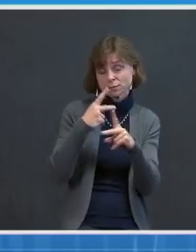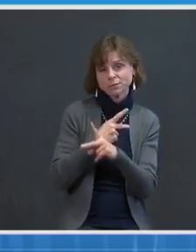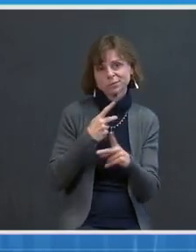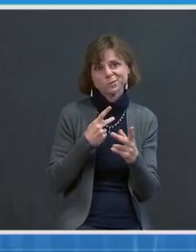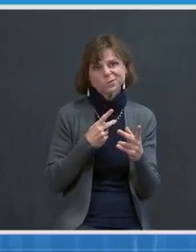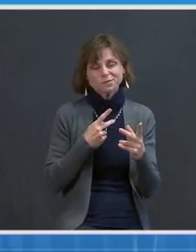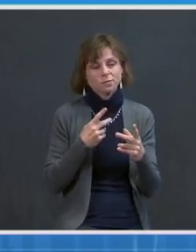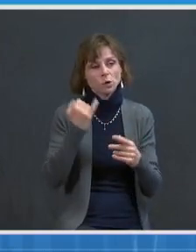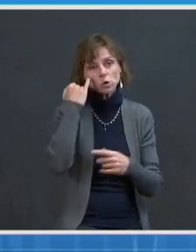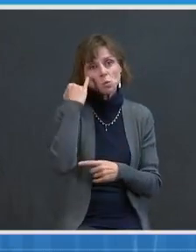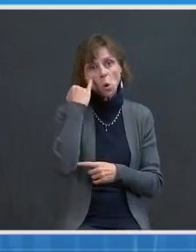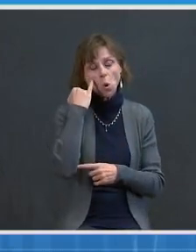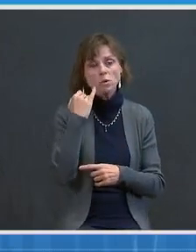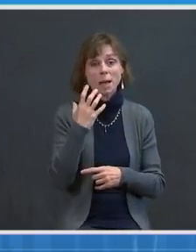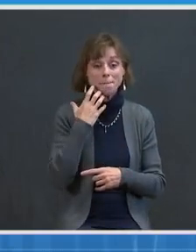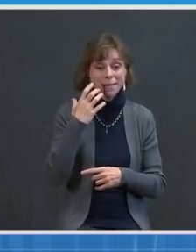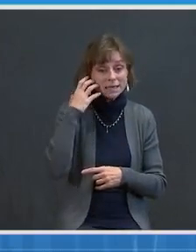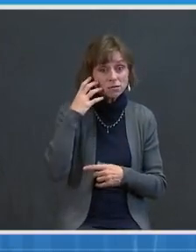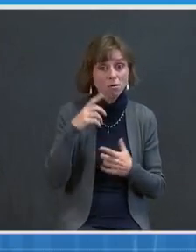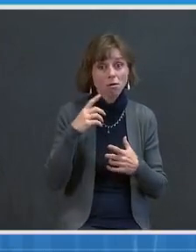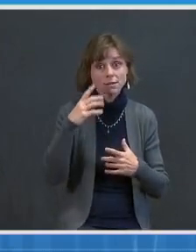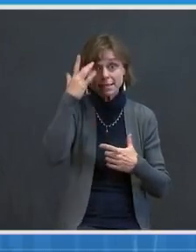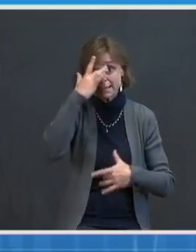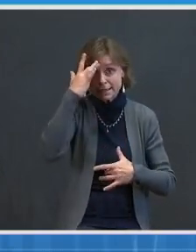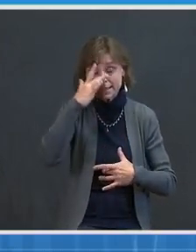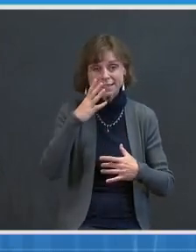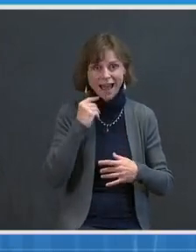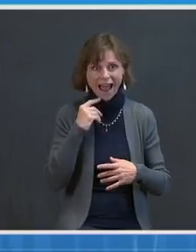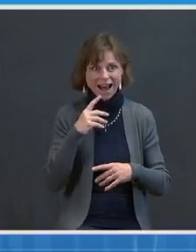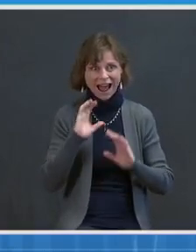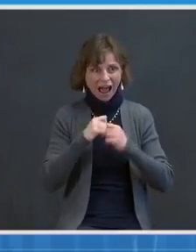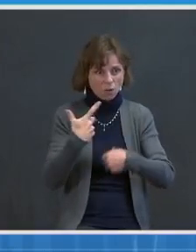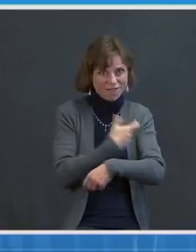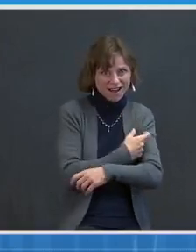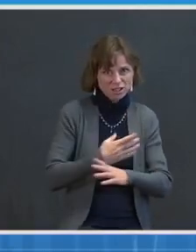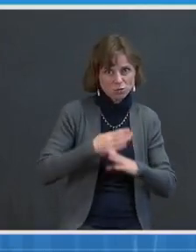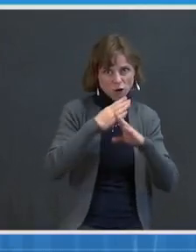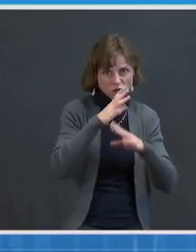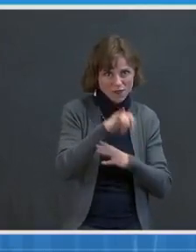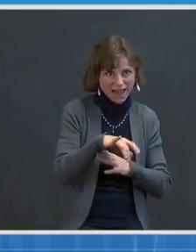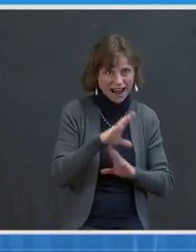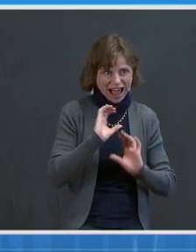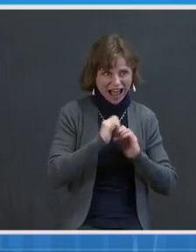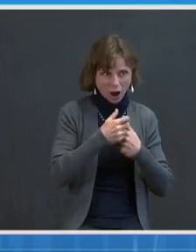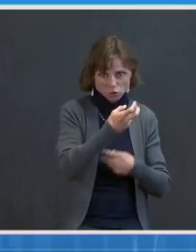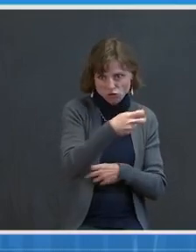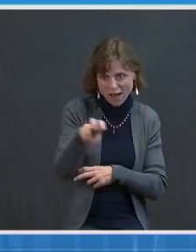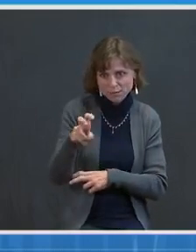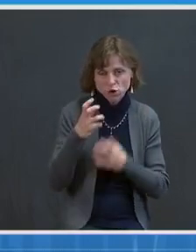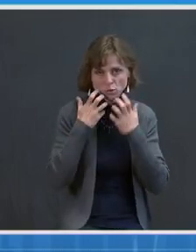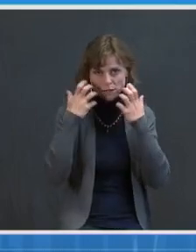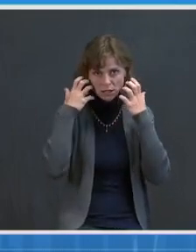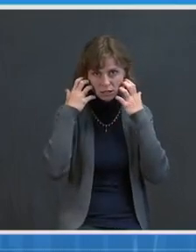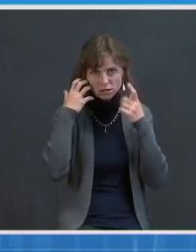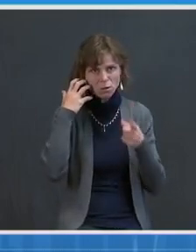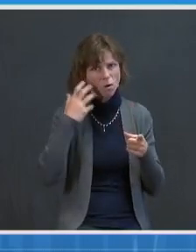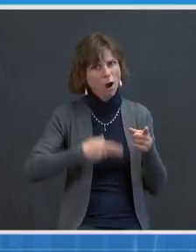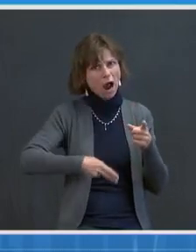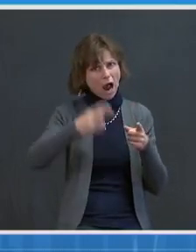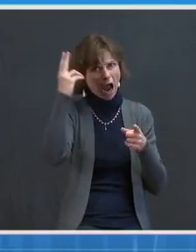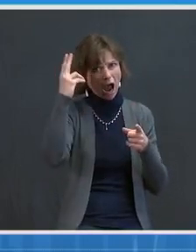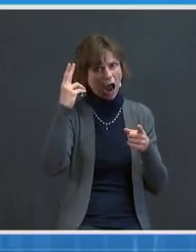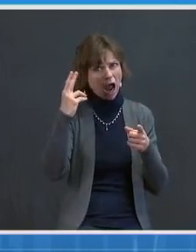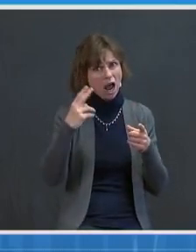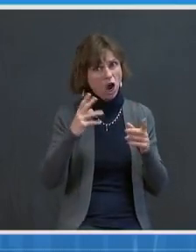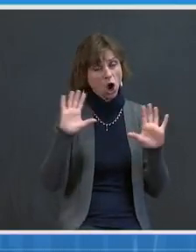like measles and the vaccine protection of measles and the transmissibility of measles, which is very, very high. The herd immunity